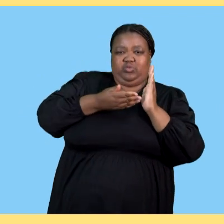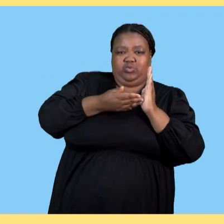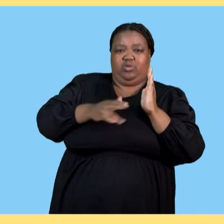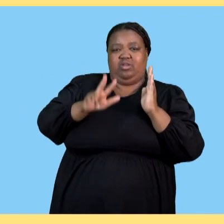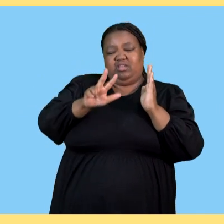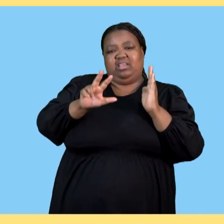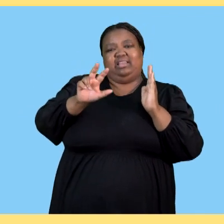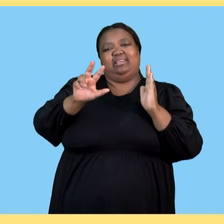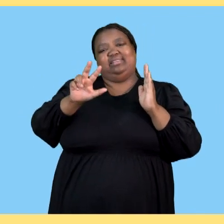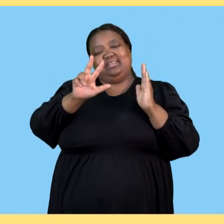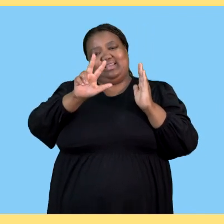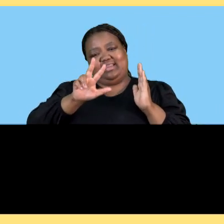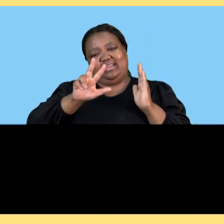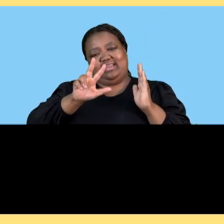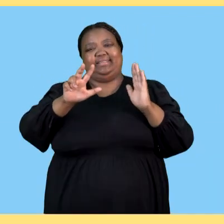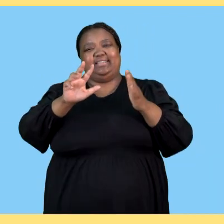as